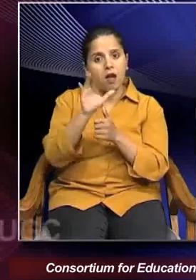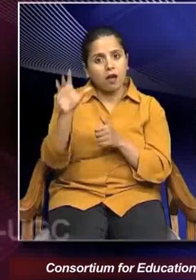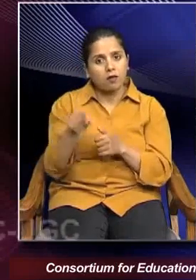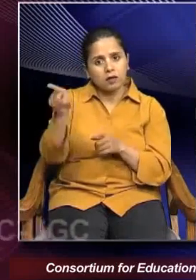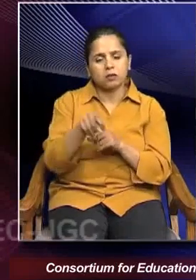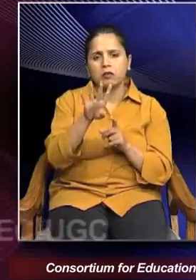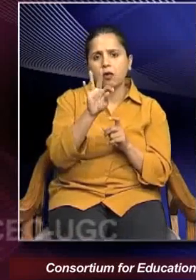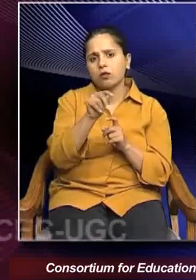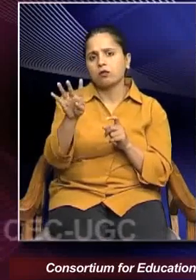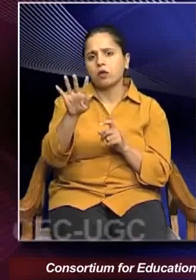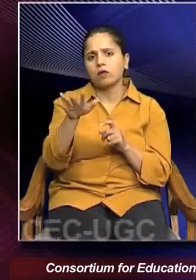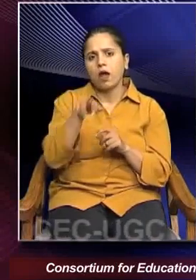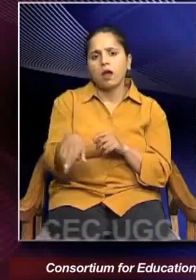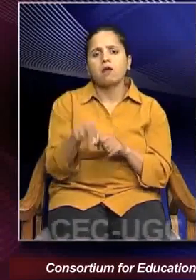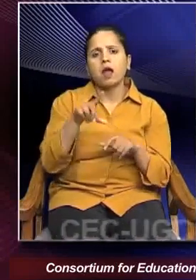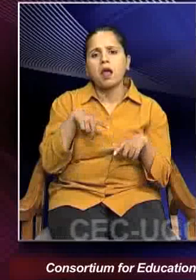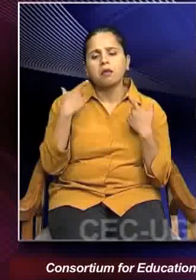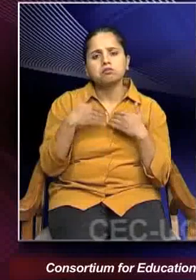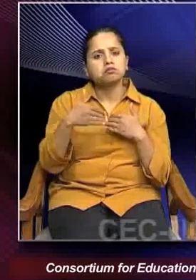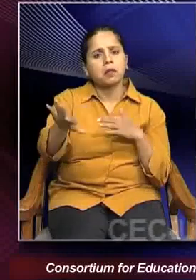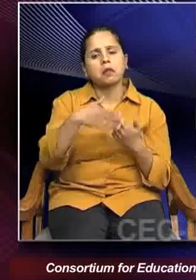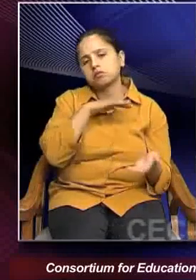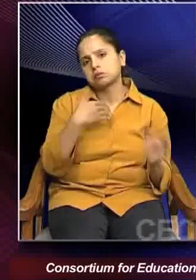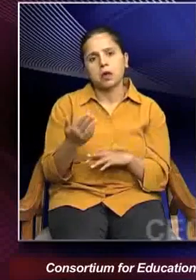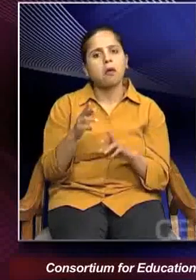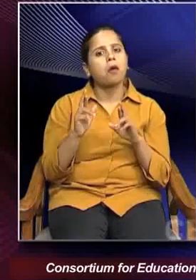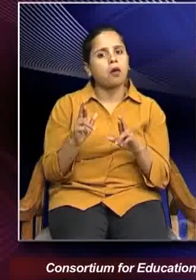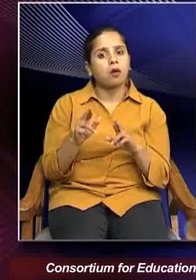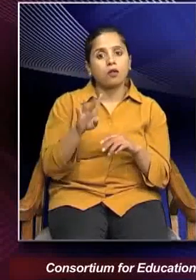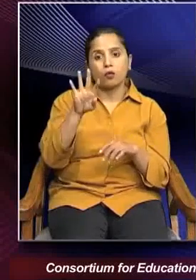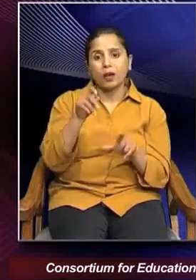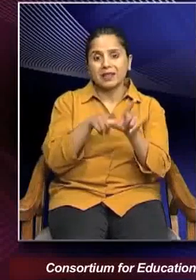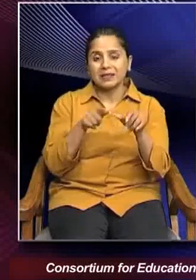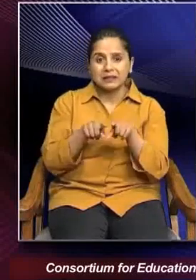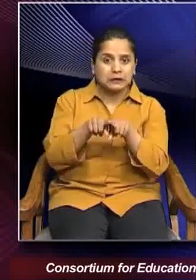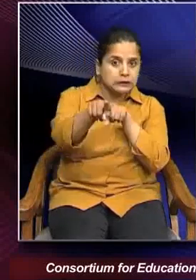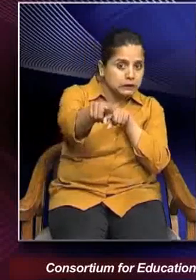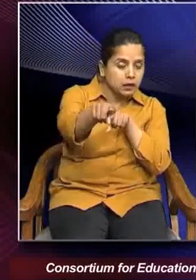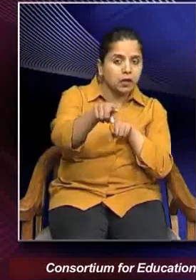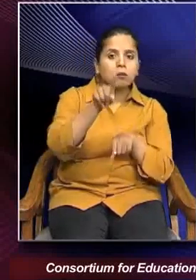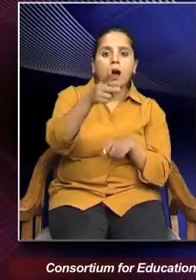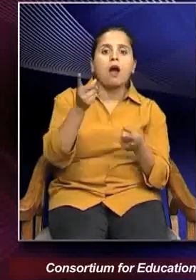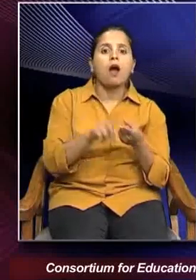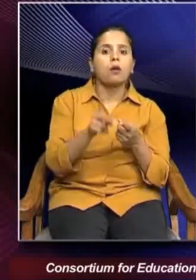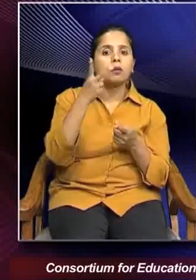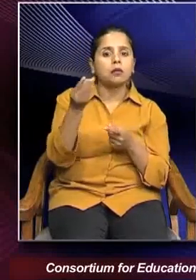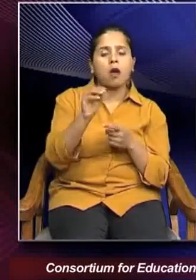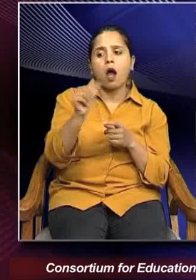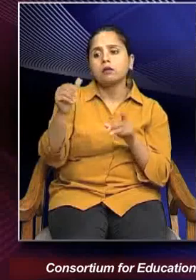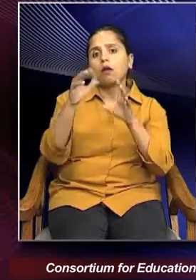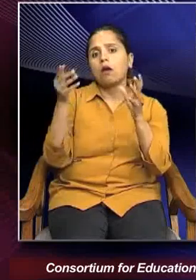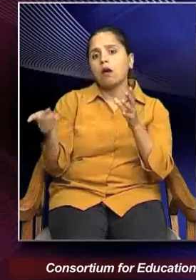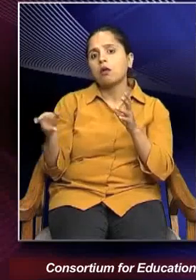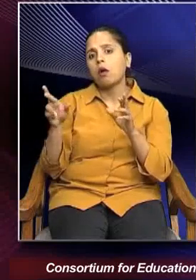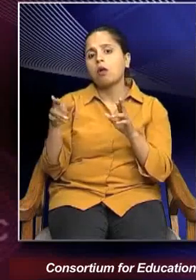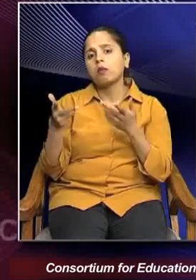between 40 to 45 years. So net difference is about 40 years just because you happen to be born in some part of the world which